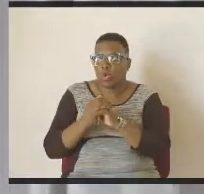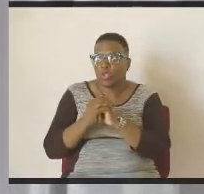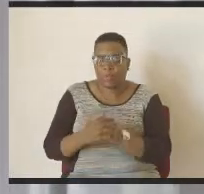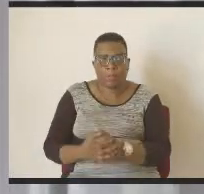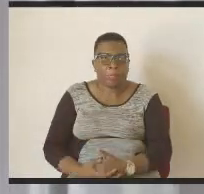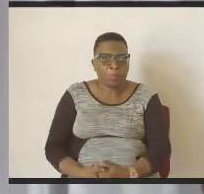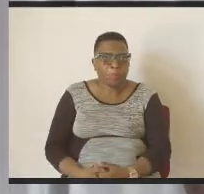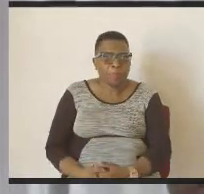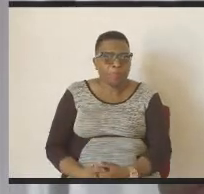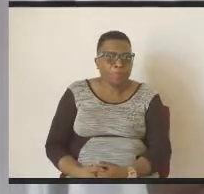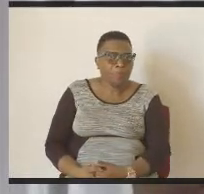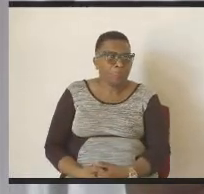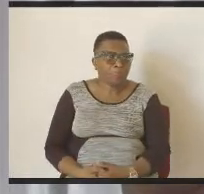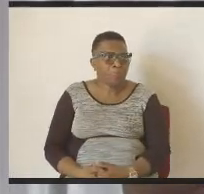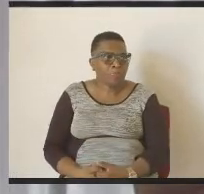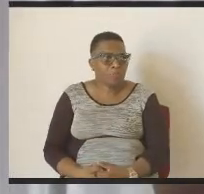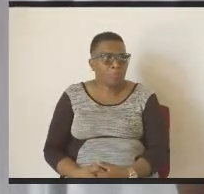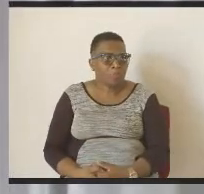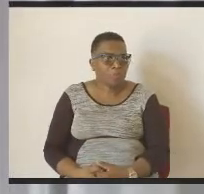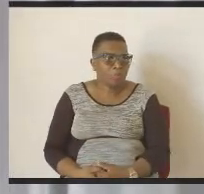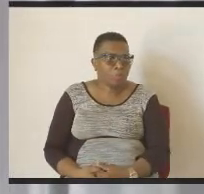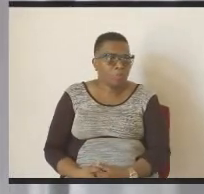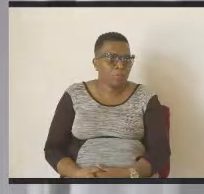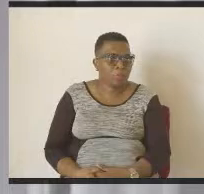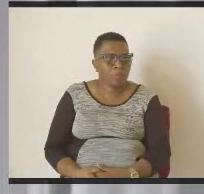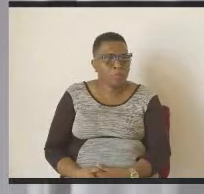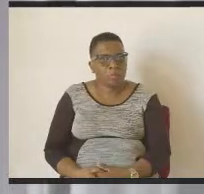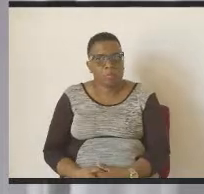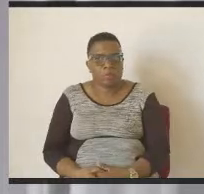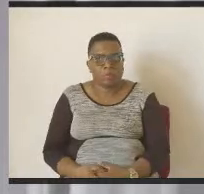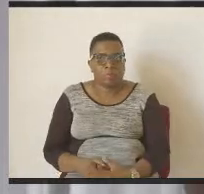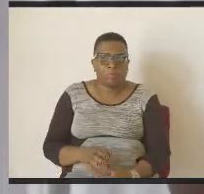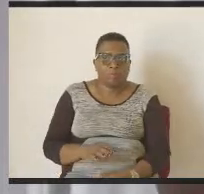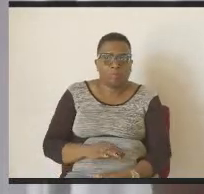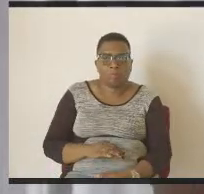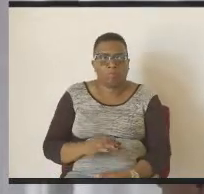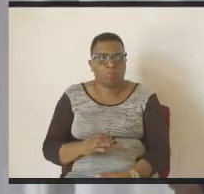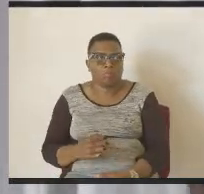free through all eternity when his wounded hands touch mine.